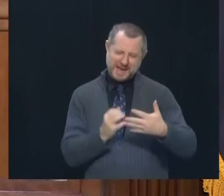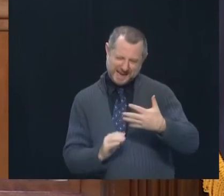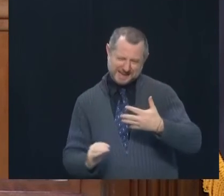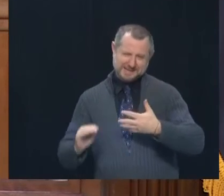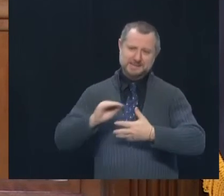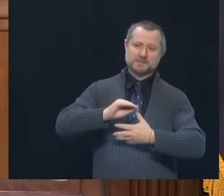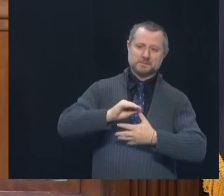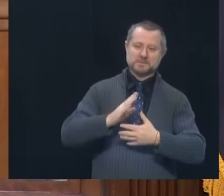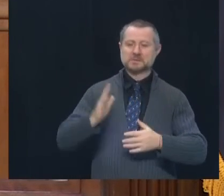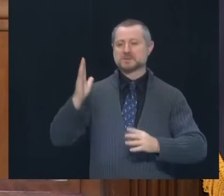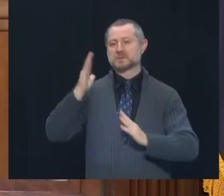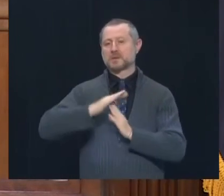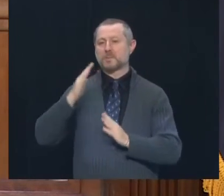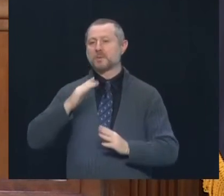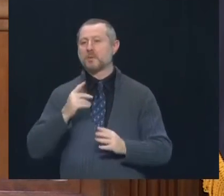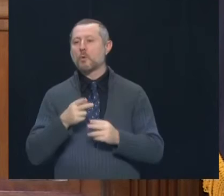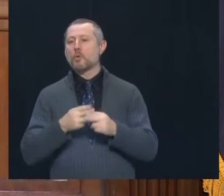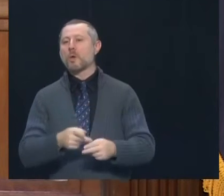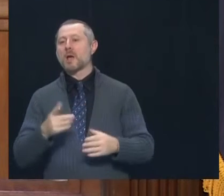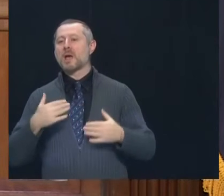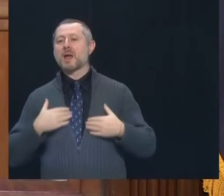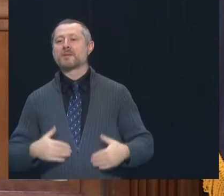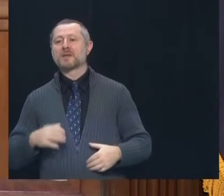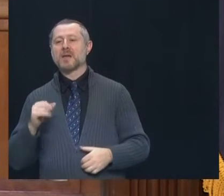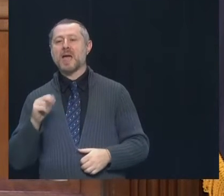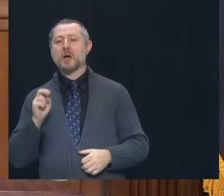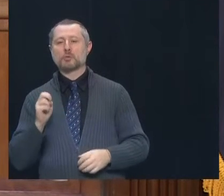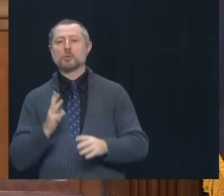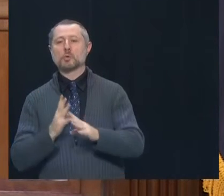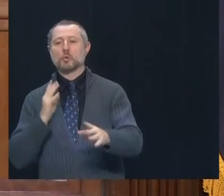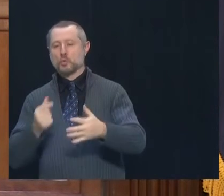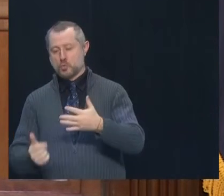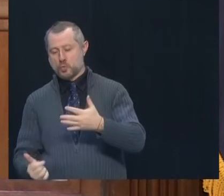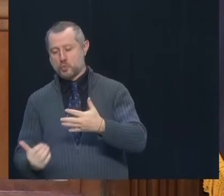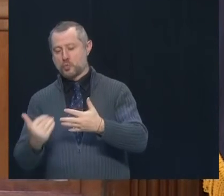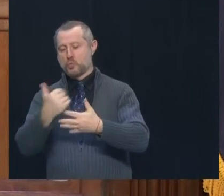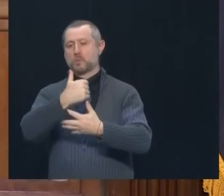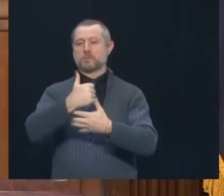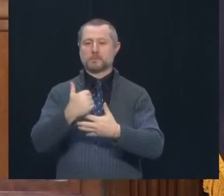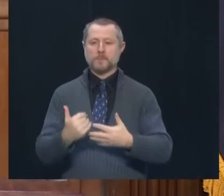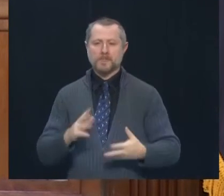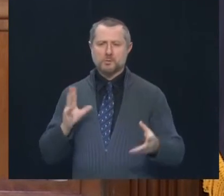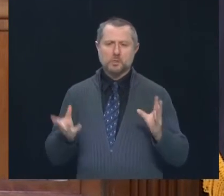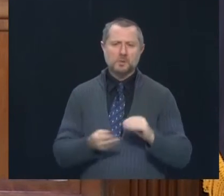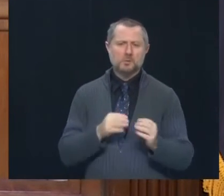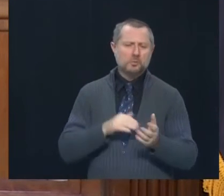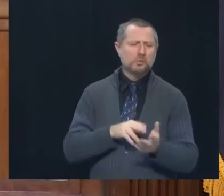healthcare queue. Because how many healthcare employees are there?